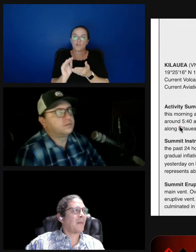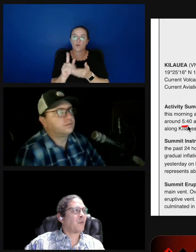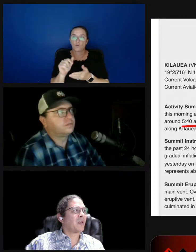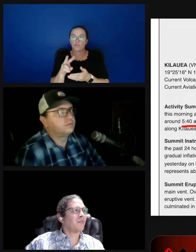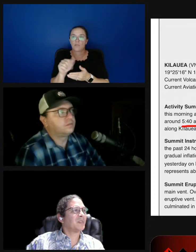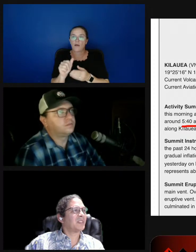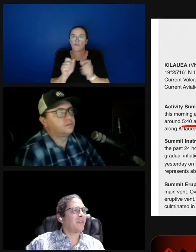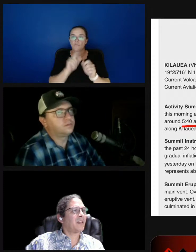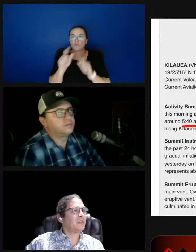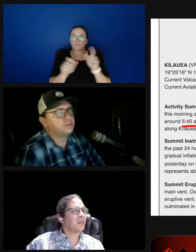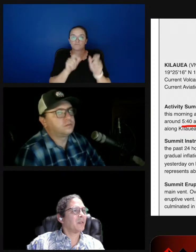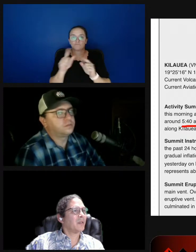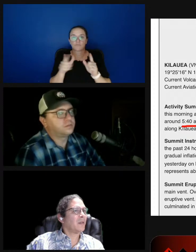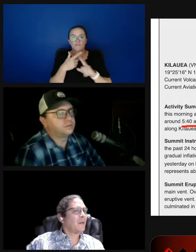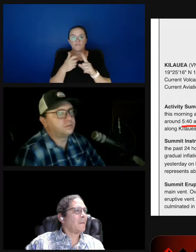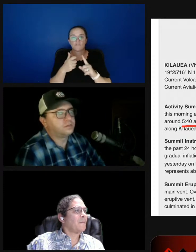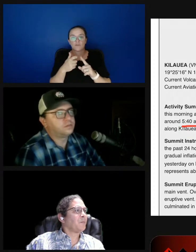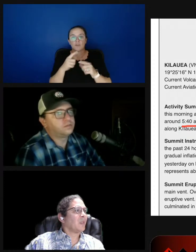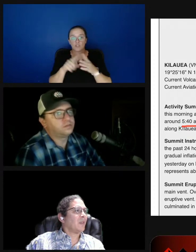earlier that morning from the same vent.